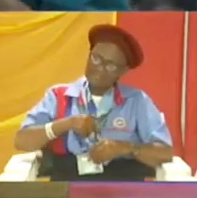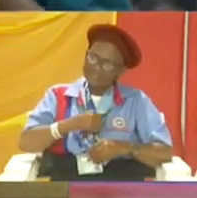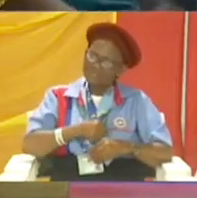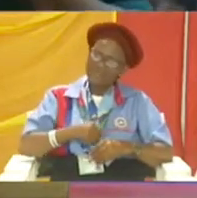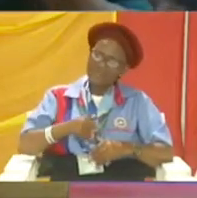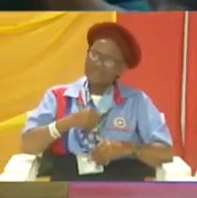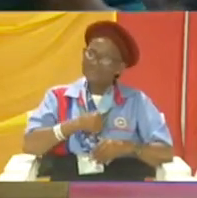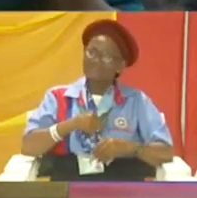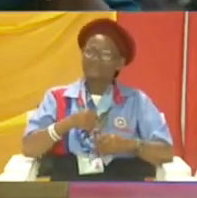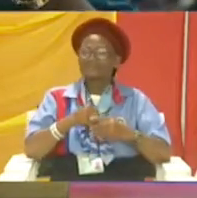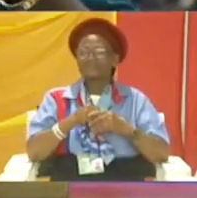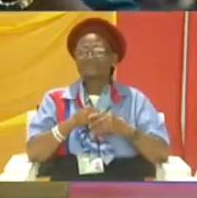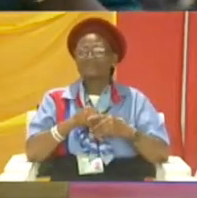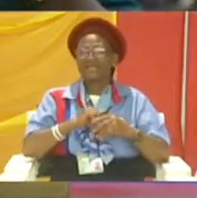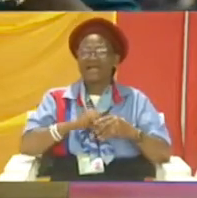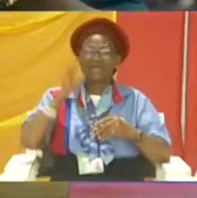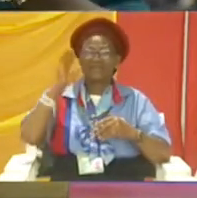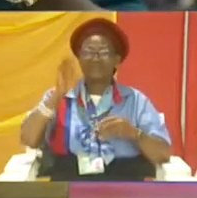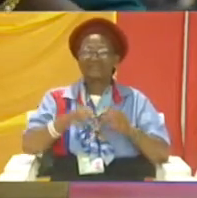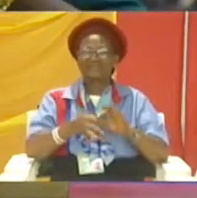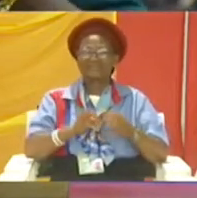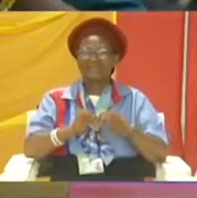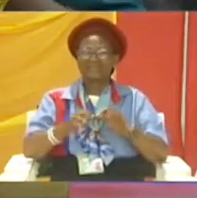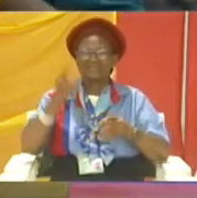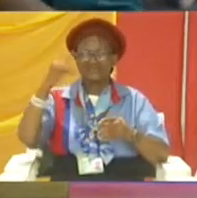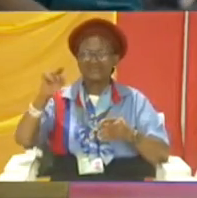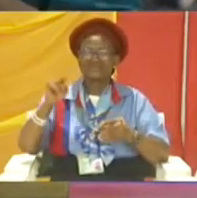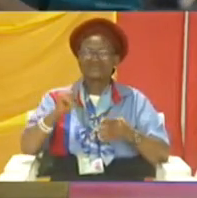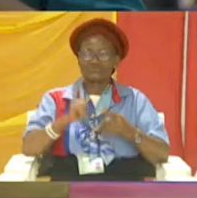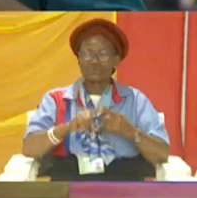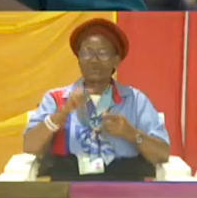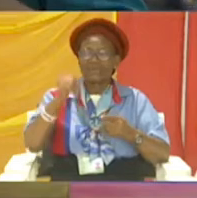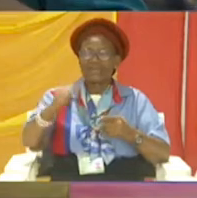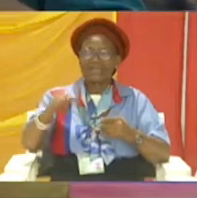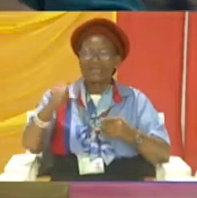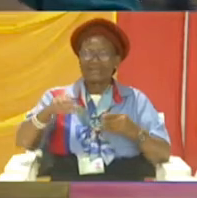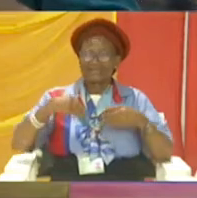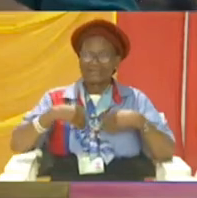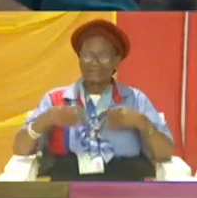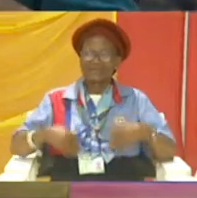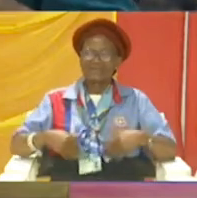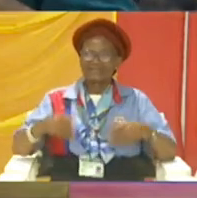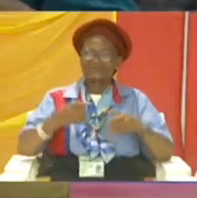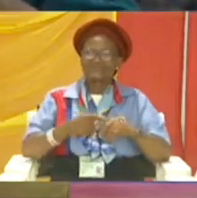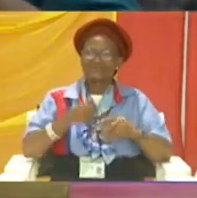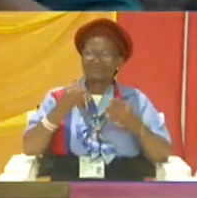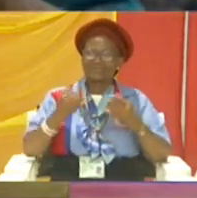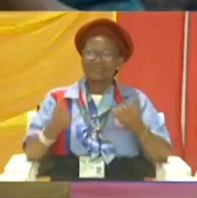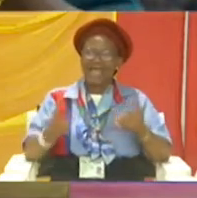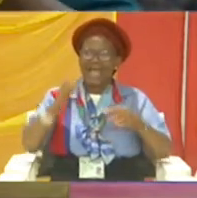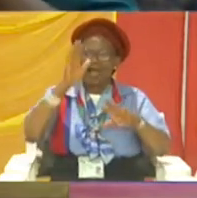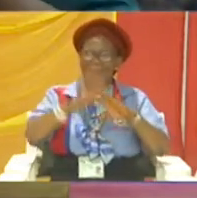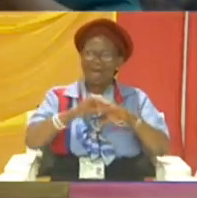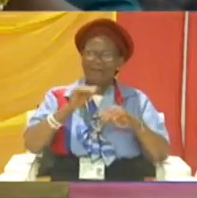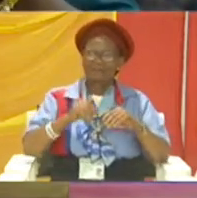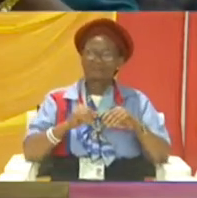sorry. I will interpret for anybody from now on. I